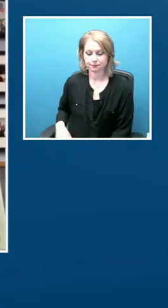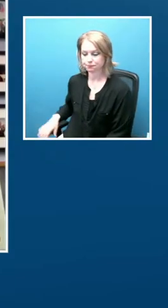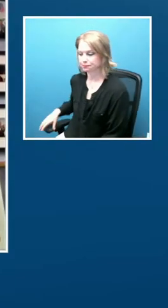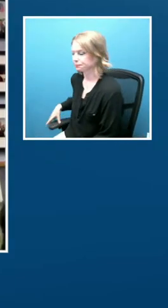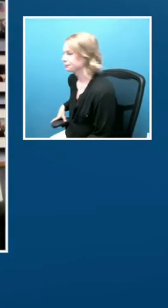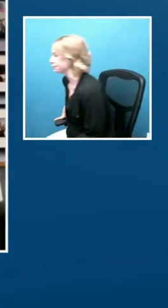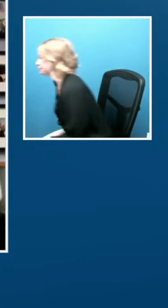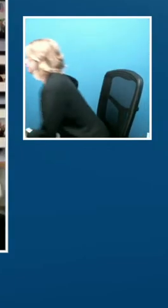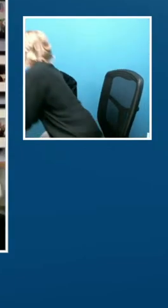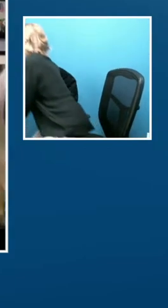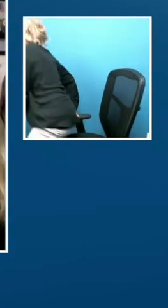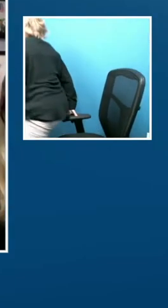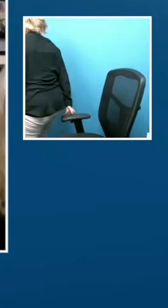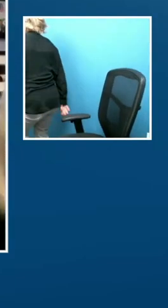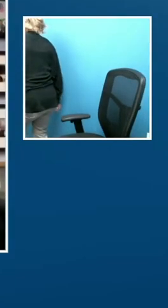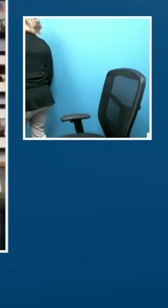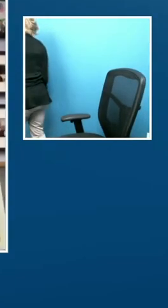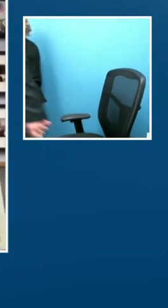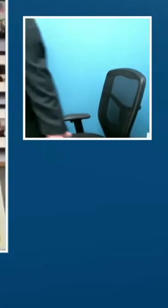Thank you, Chairwoman.